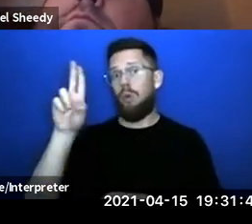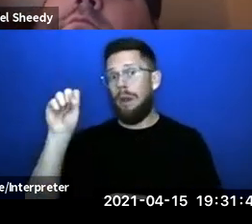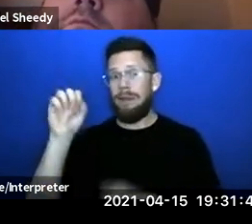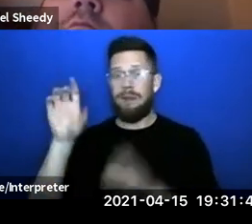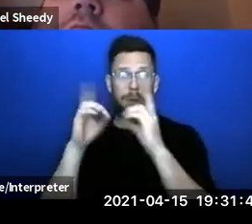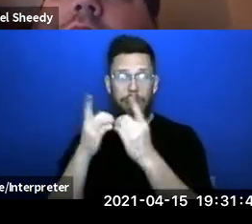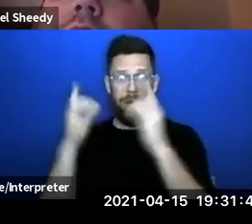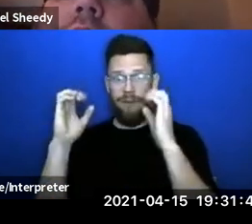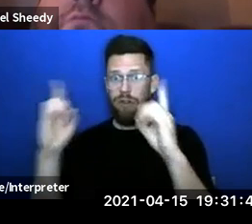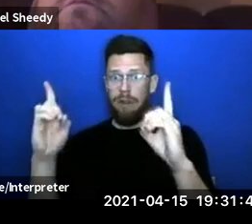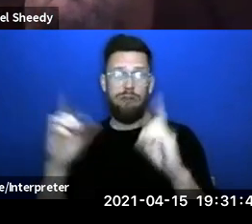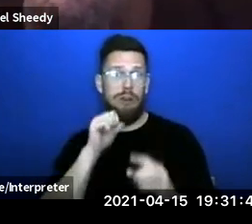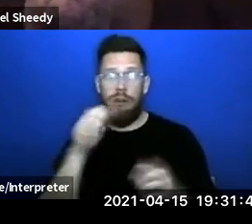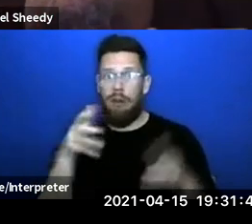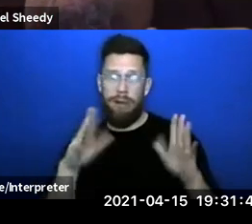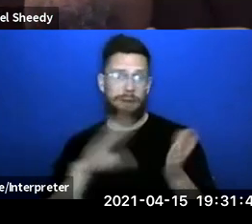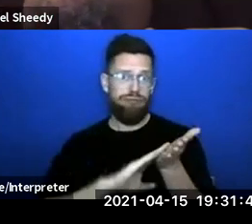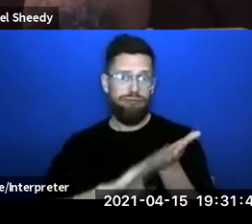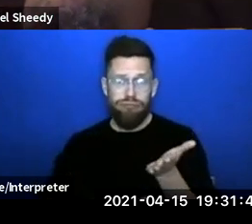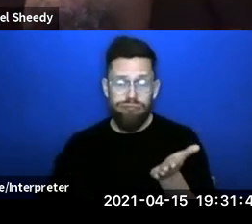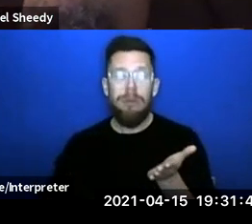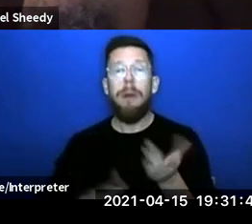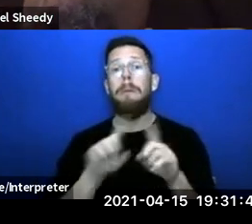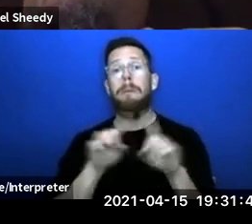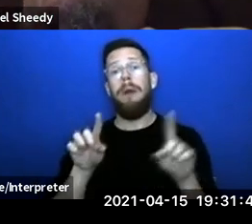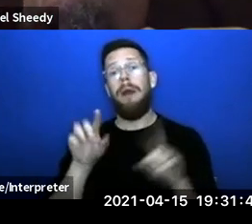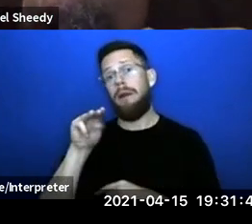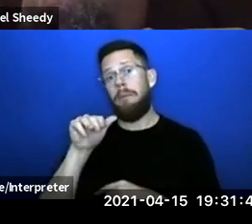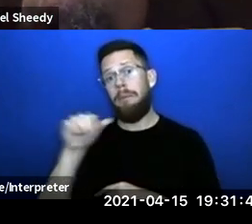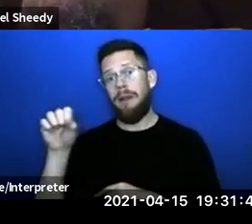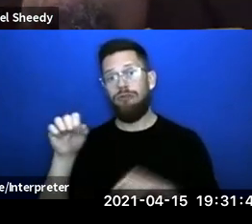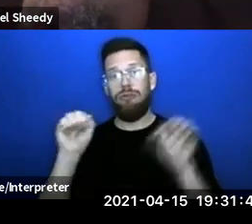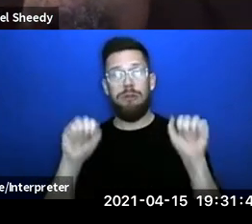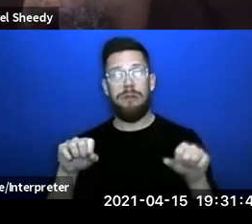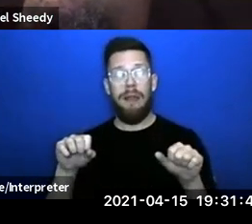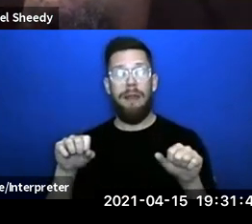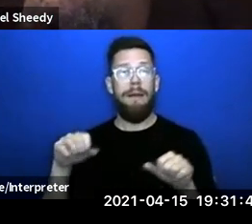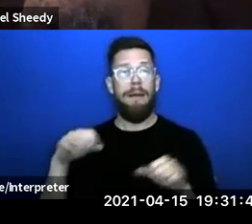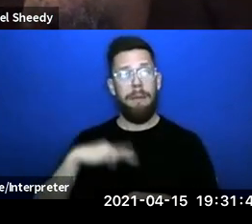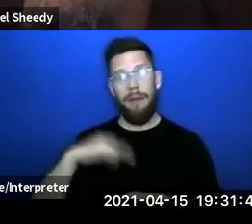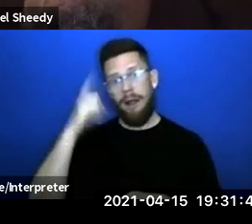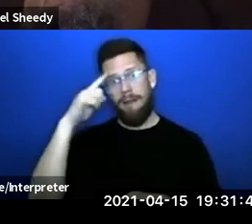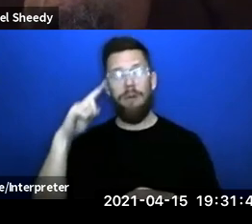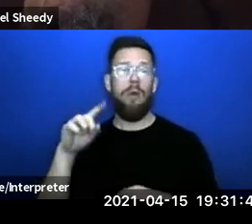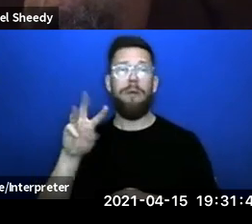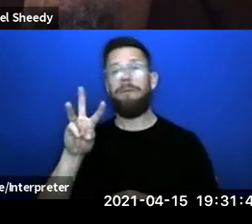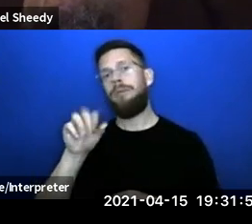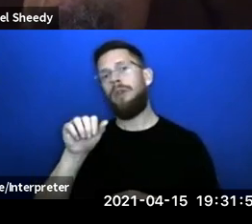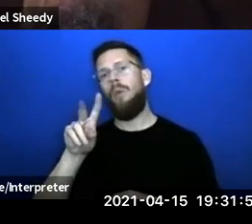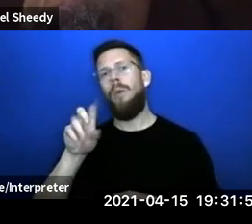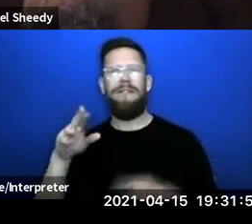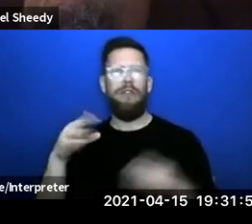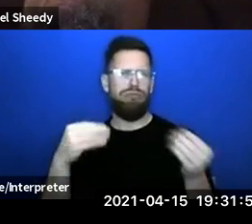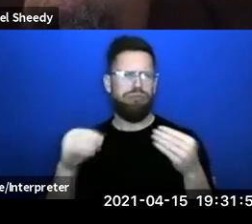a non-testing waiver. However, Massachusetts was able to apply for a waiver that gave us flexibility in the year's